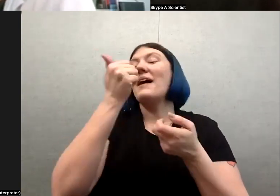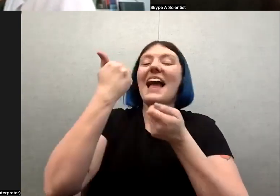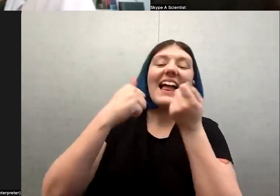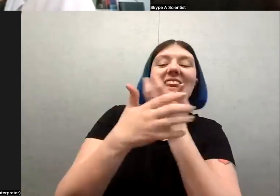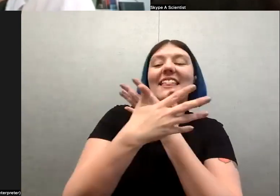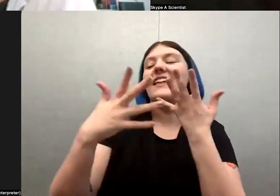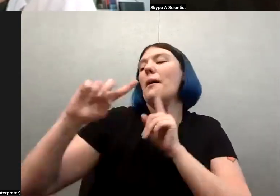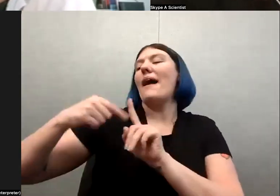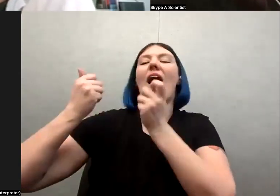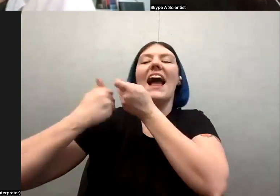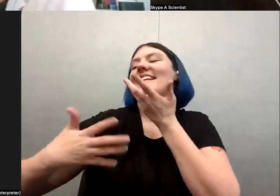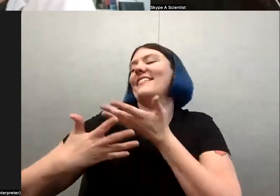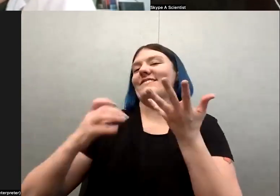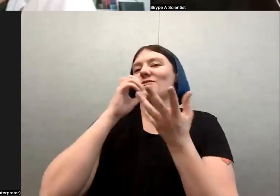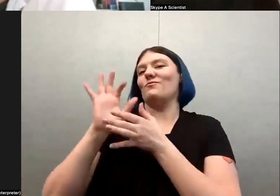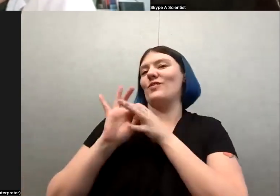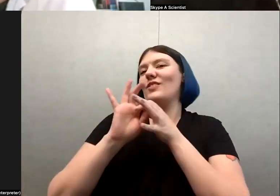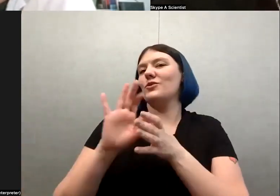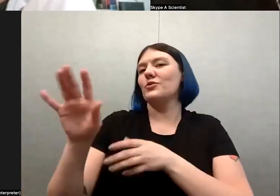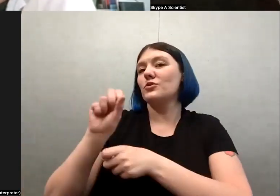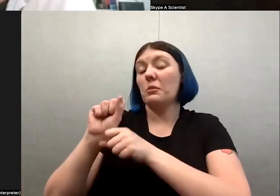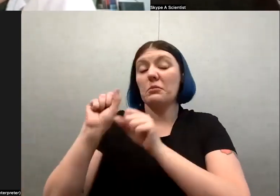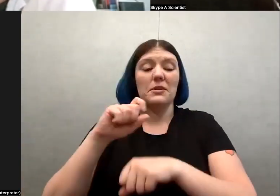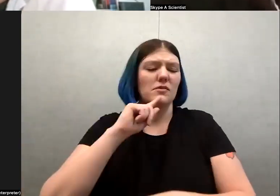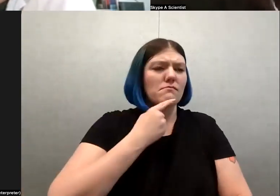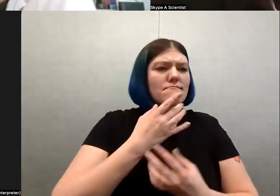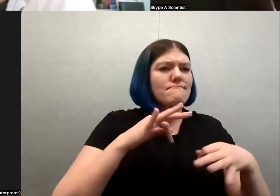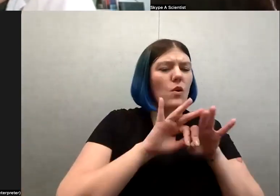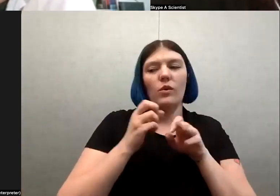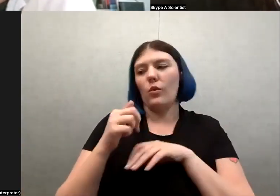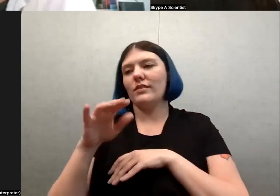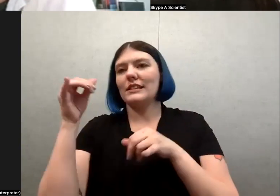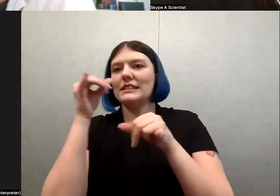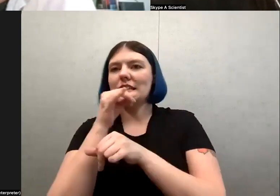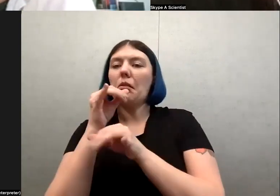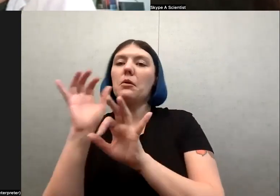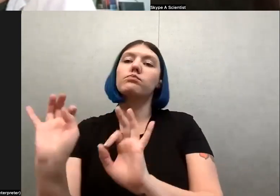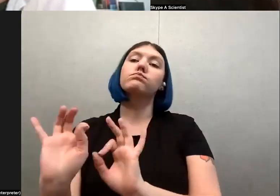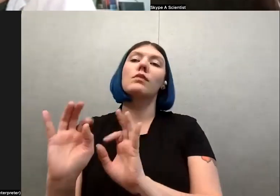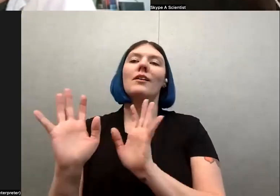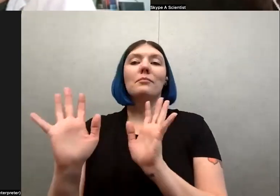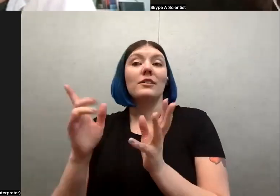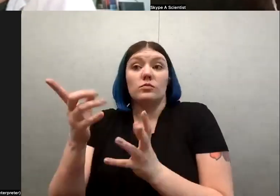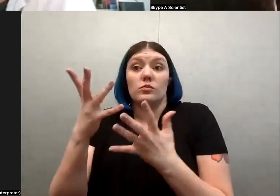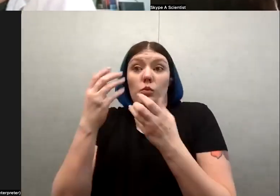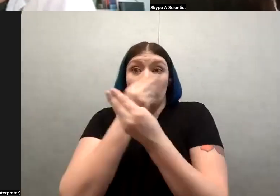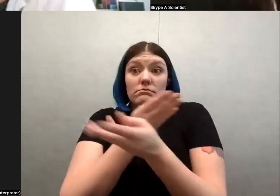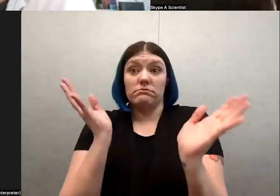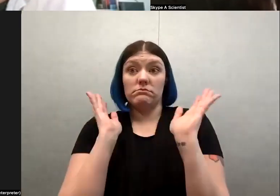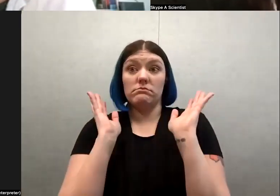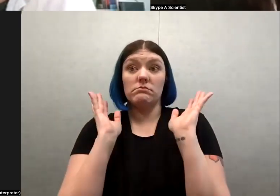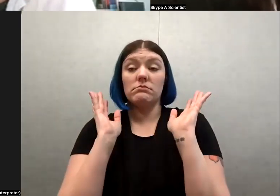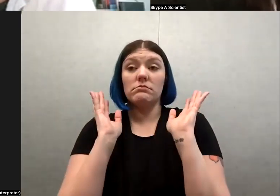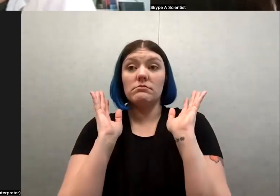to what you do. It can be like serious and important, or it can be like silly and insignificant, but something that you just like. What do you tell